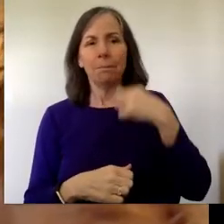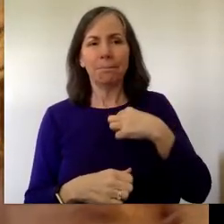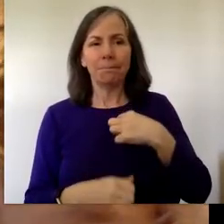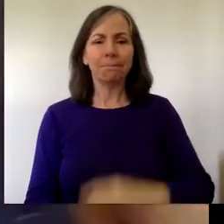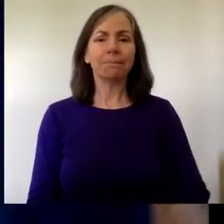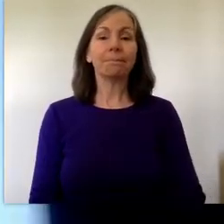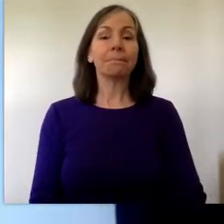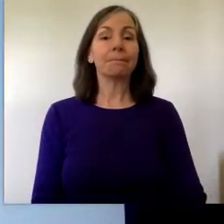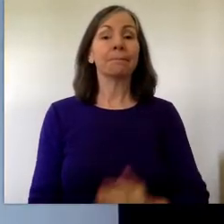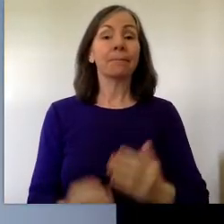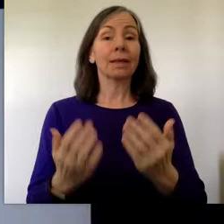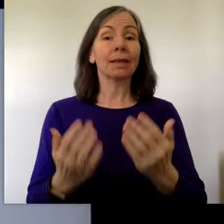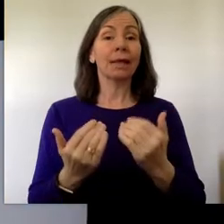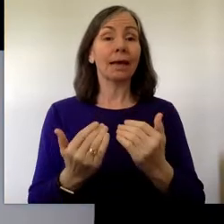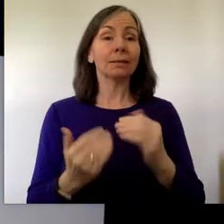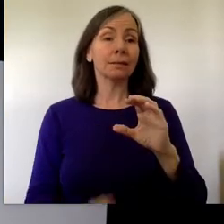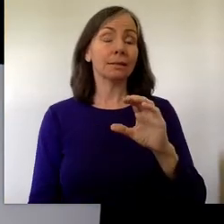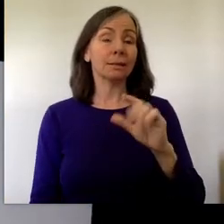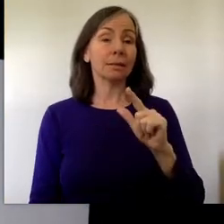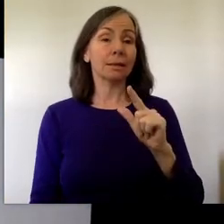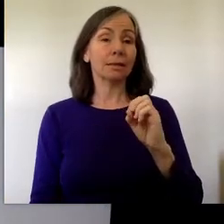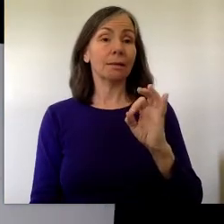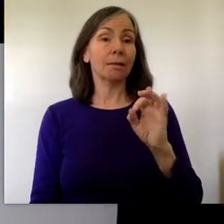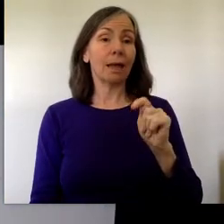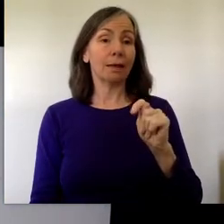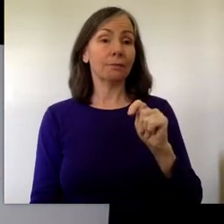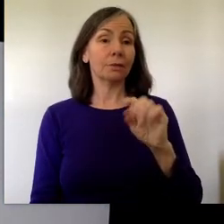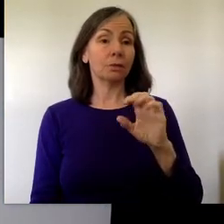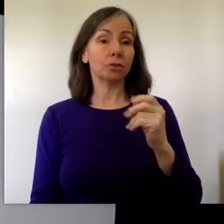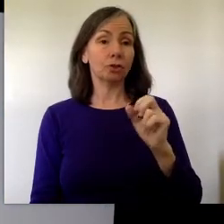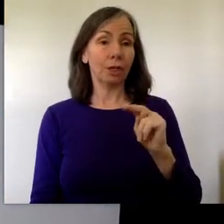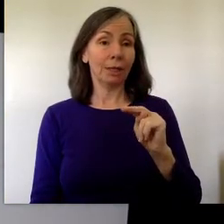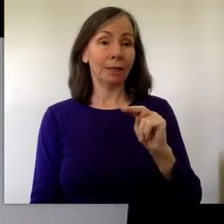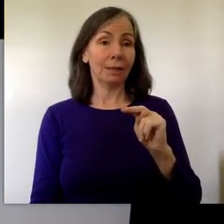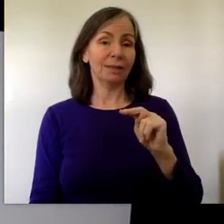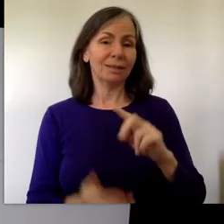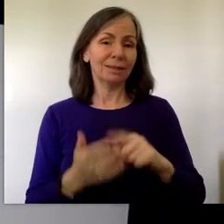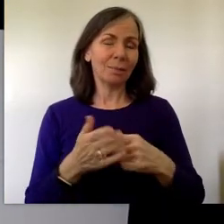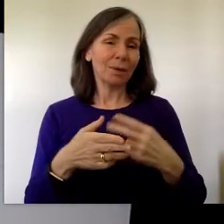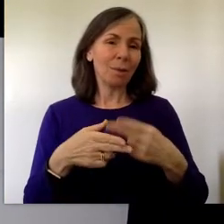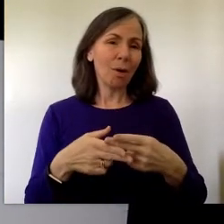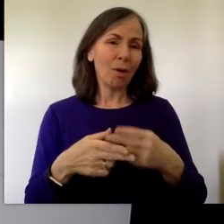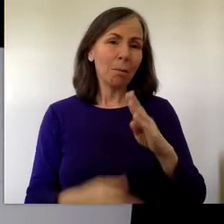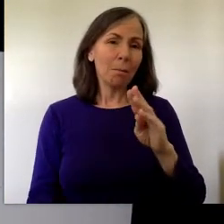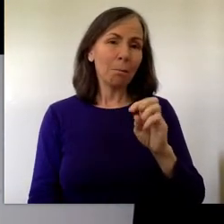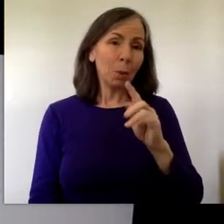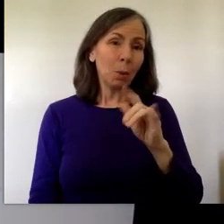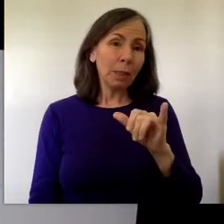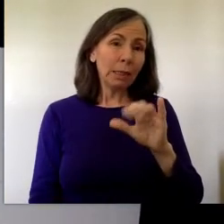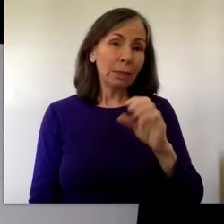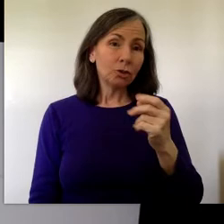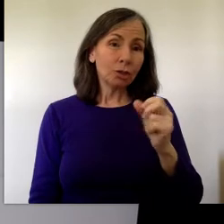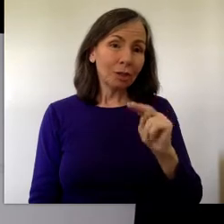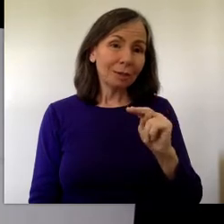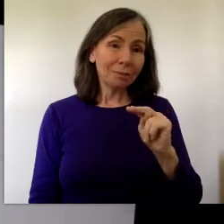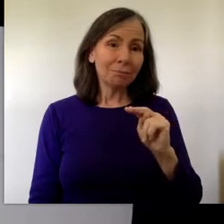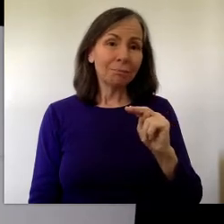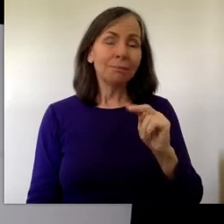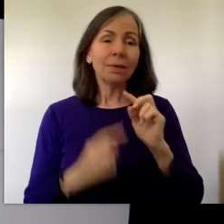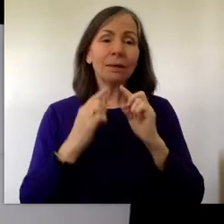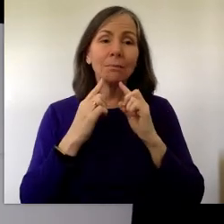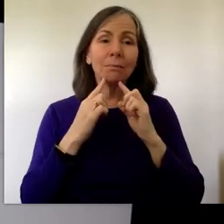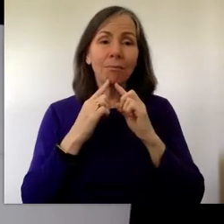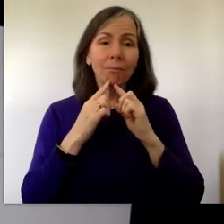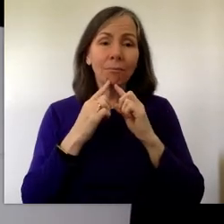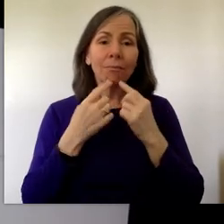Next is cleft chin, the booty chin. So if you have it, it's